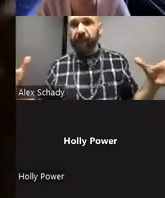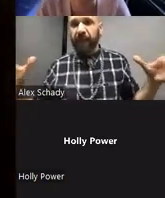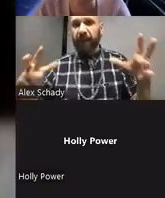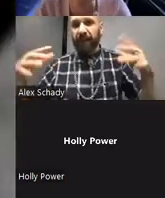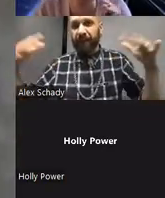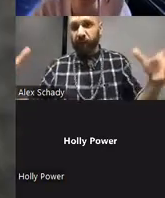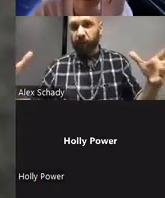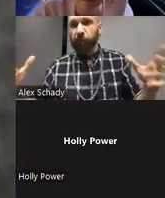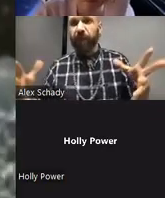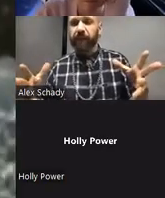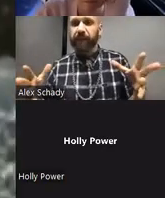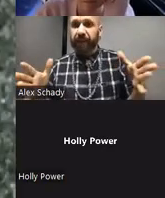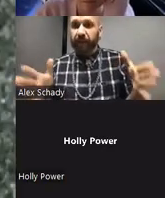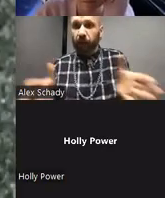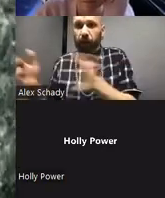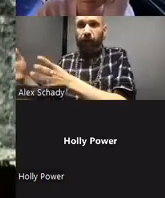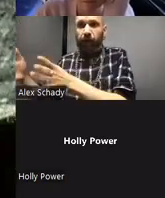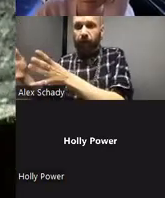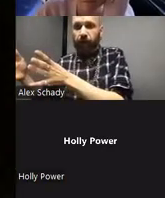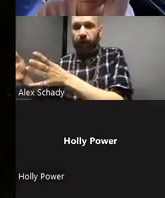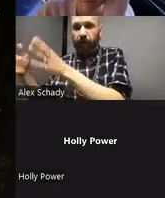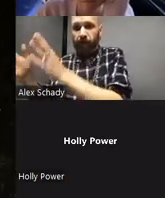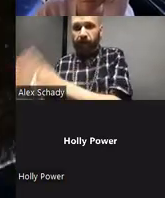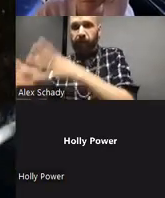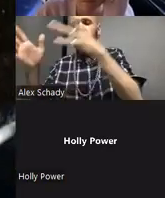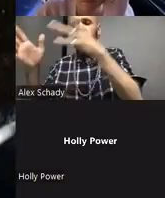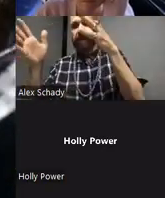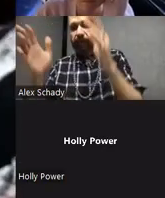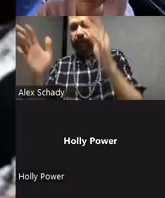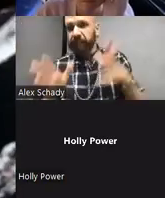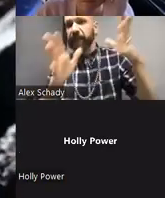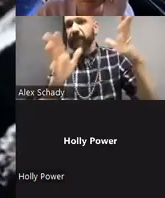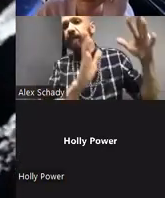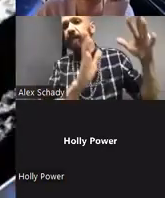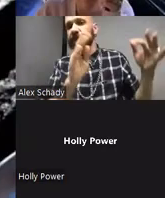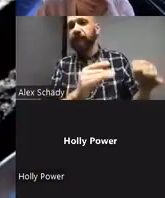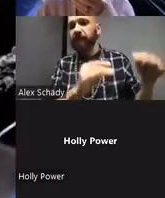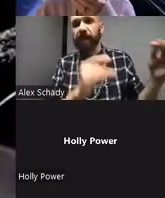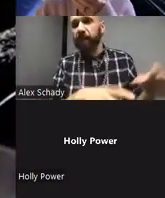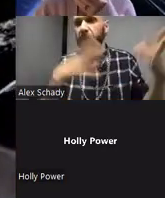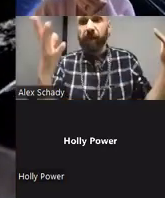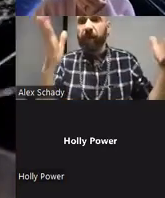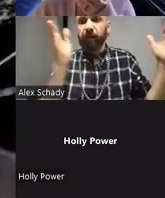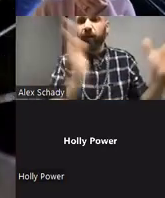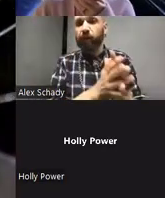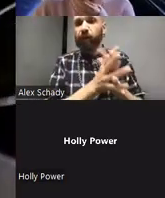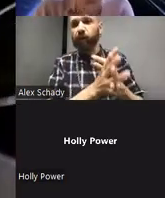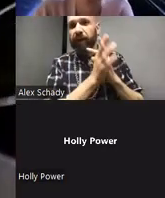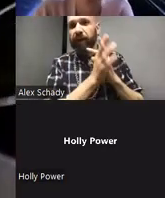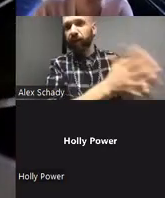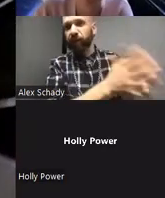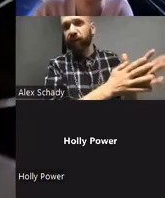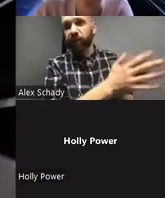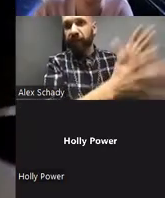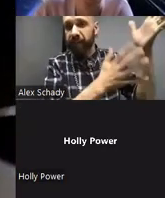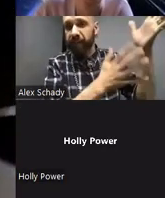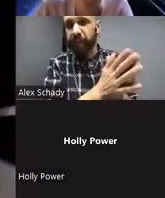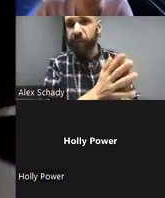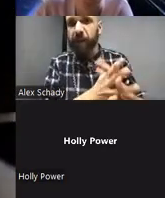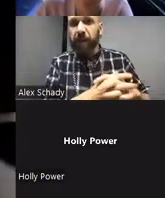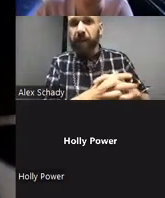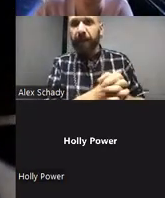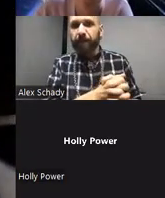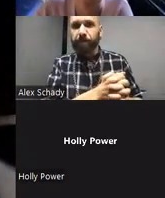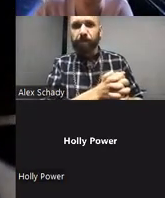collaboratively as a group, and that includes the participants, the facilitators, the students who were there just to chat and